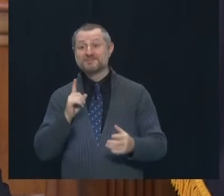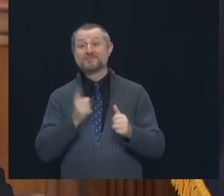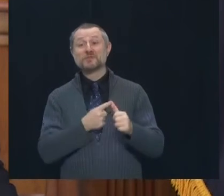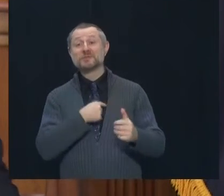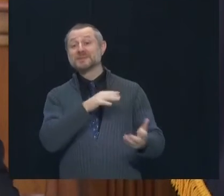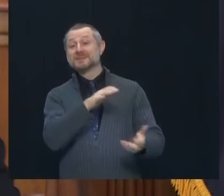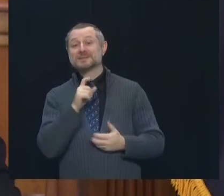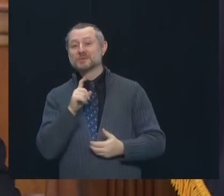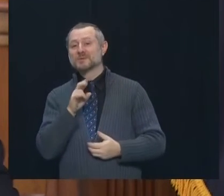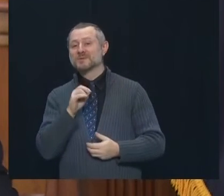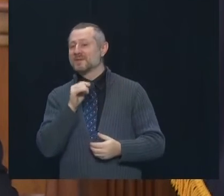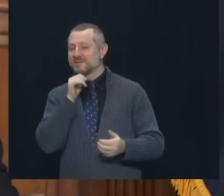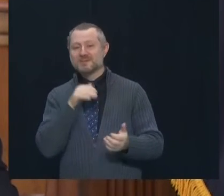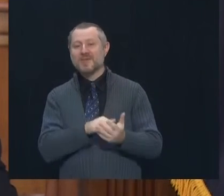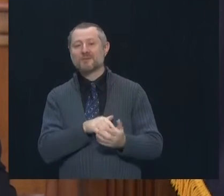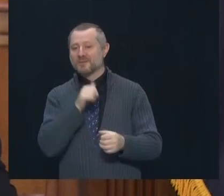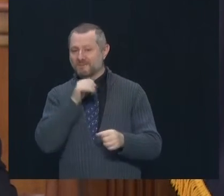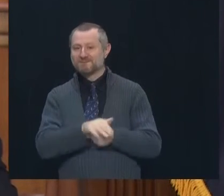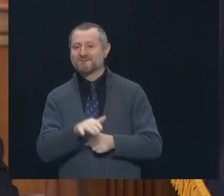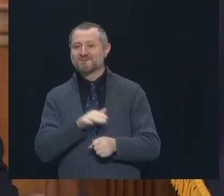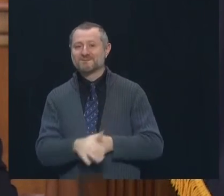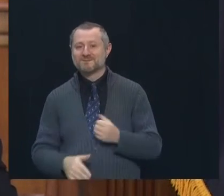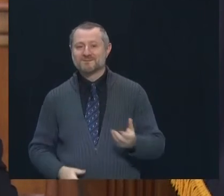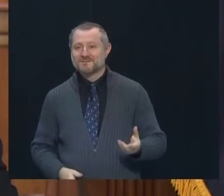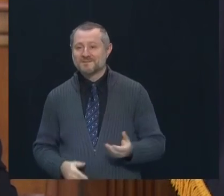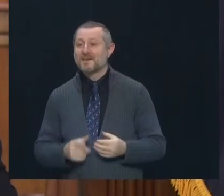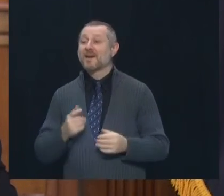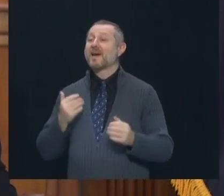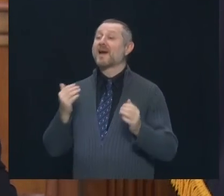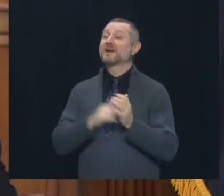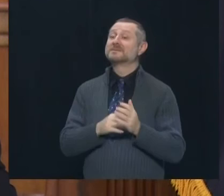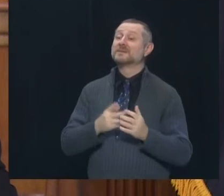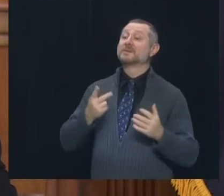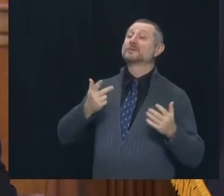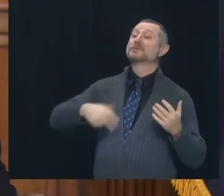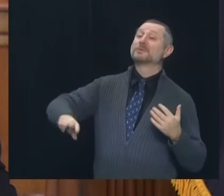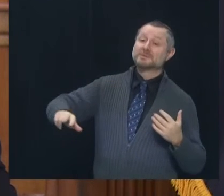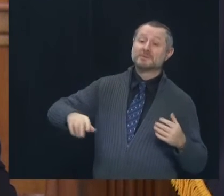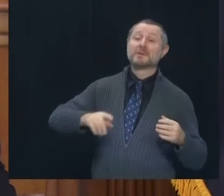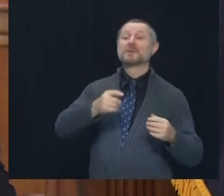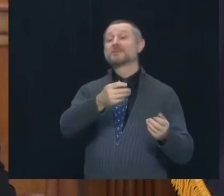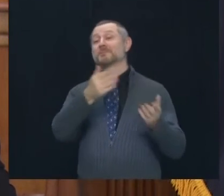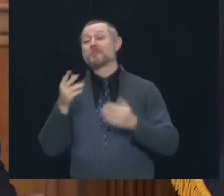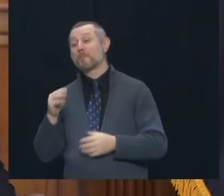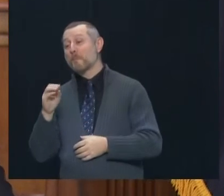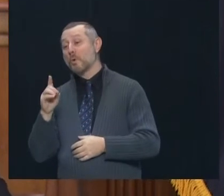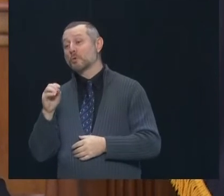170,000. Now, again, 2 weeks later, we're supposed to get a Moderna tranche.